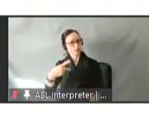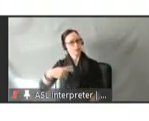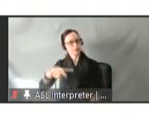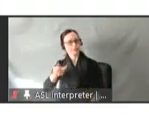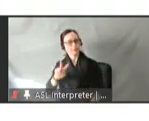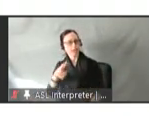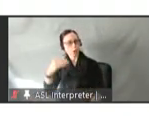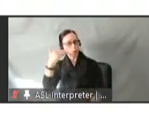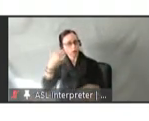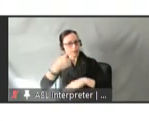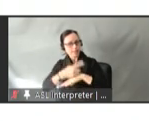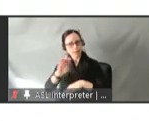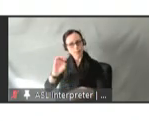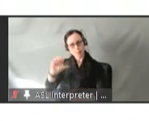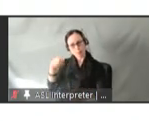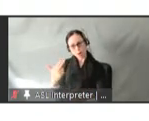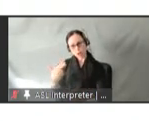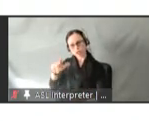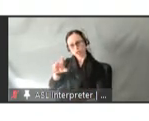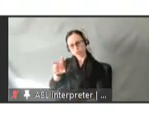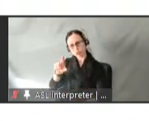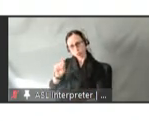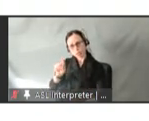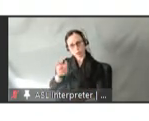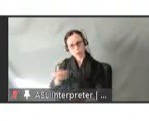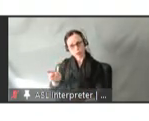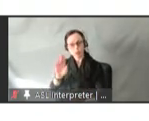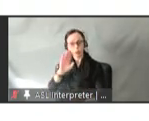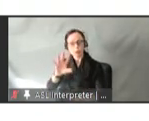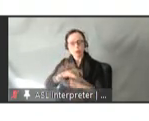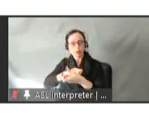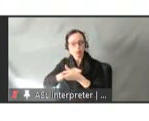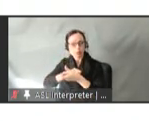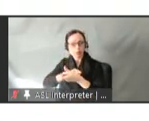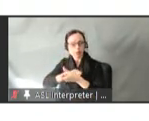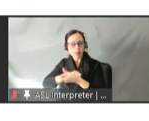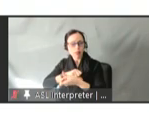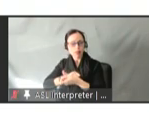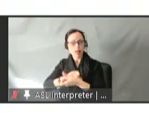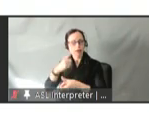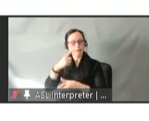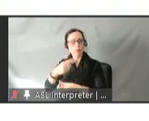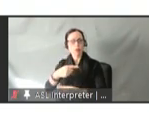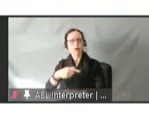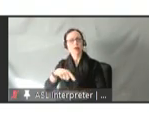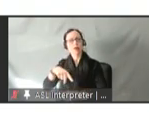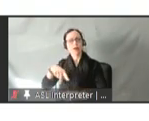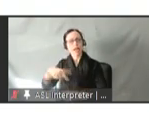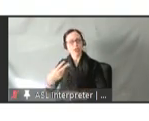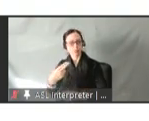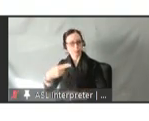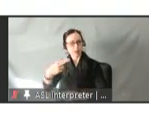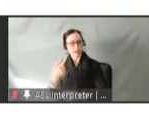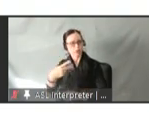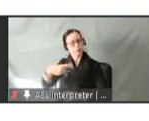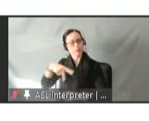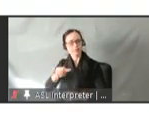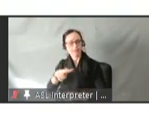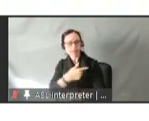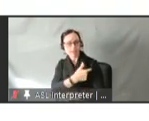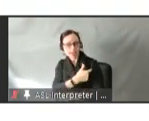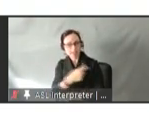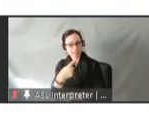4th, 2022, and we'll be promoting the benefits of HPV vaccine in our video and circulating that